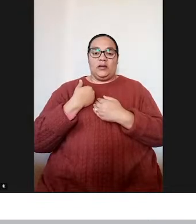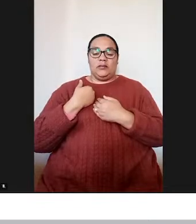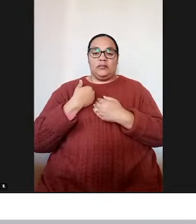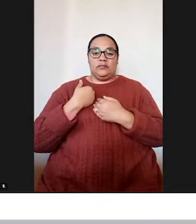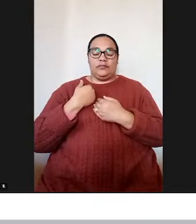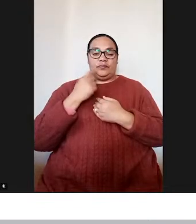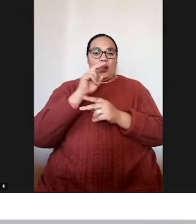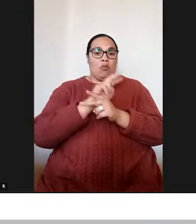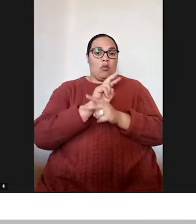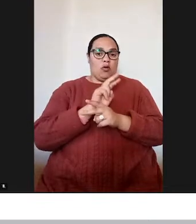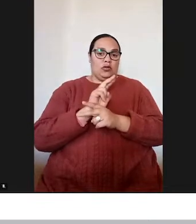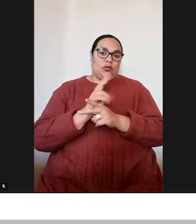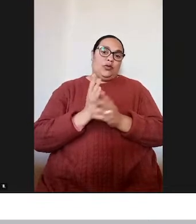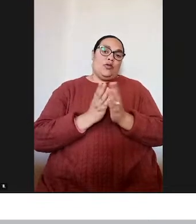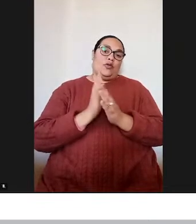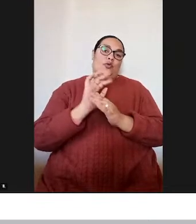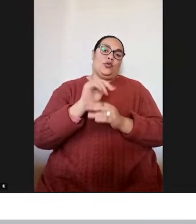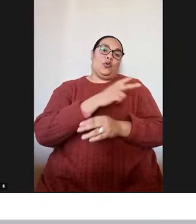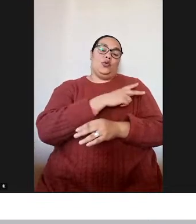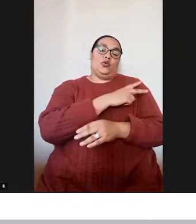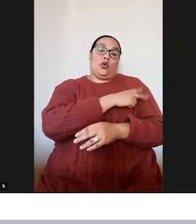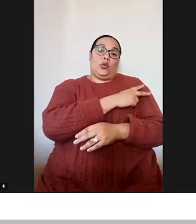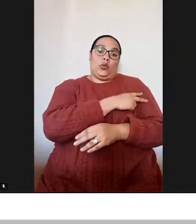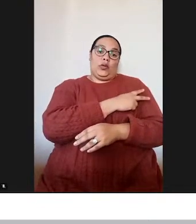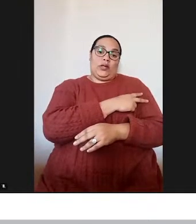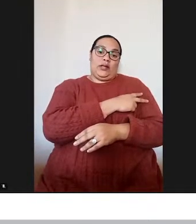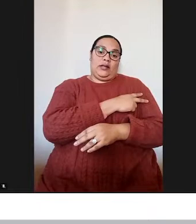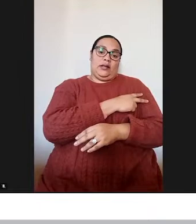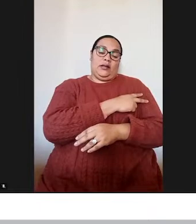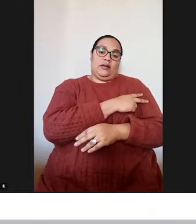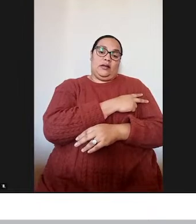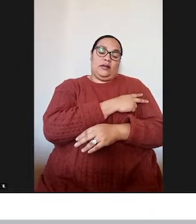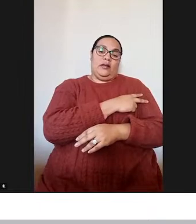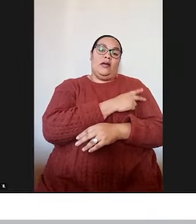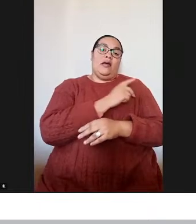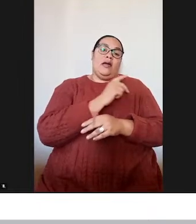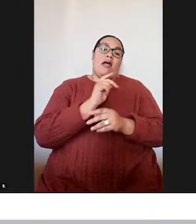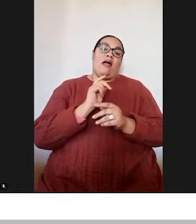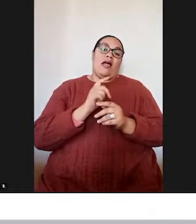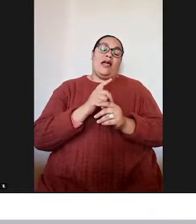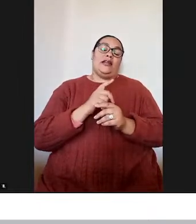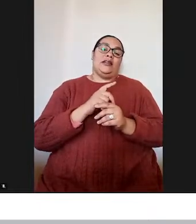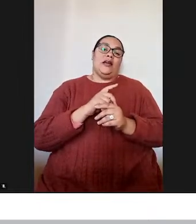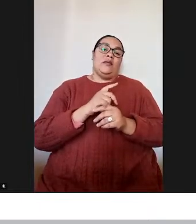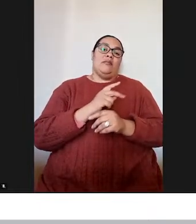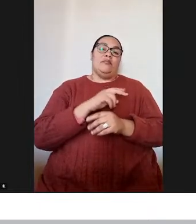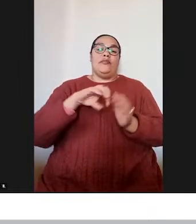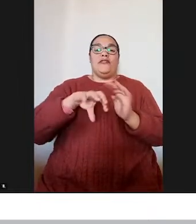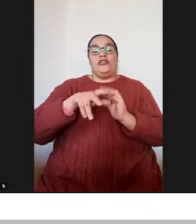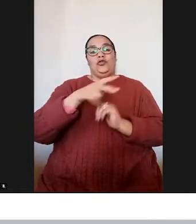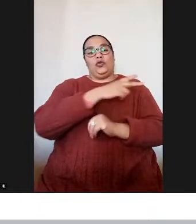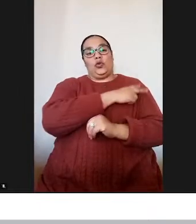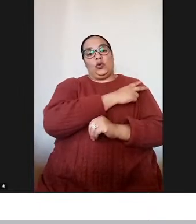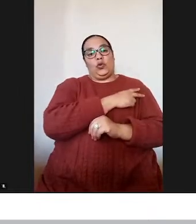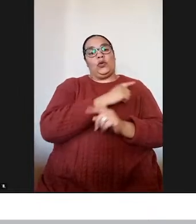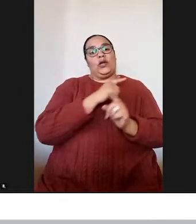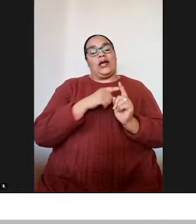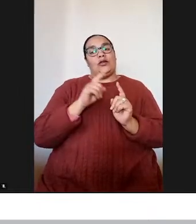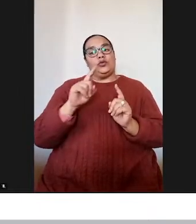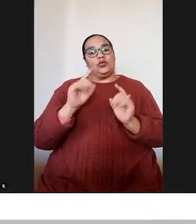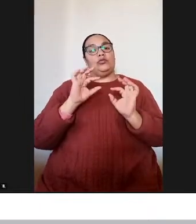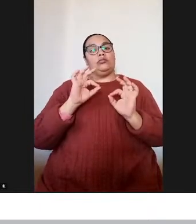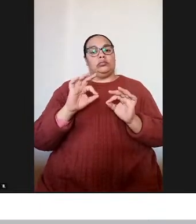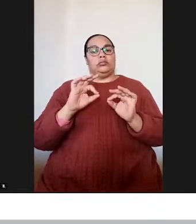monitored through the securities, the provincial securities, and the outsourced